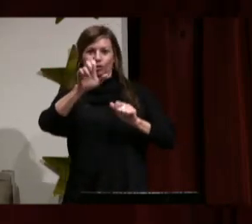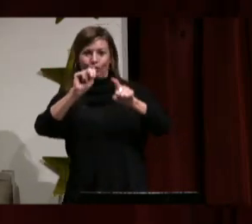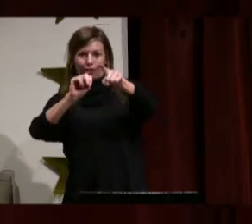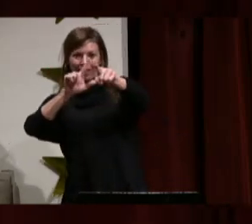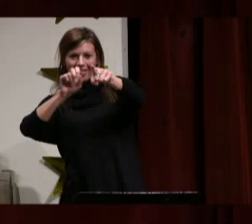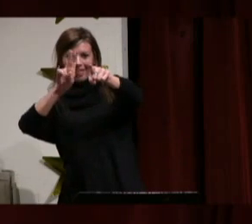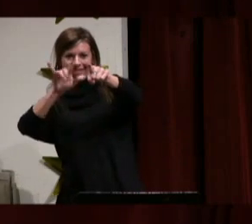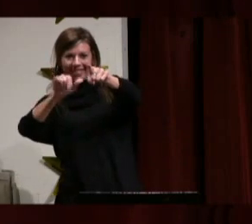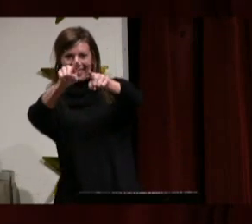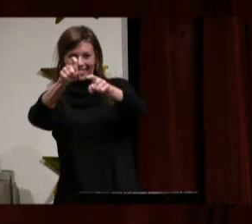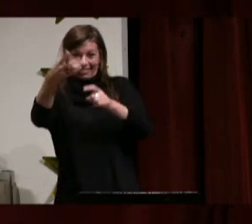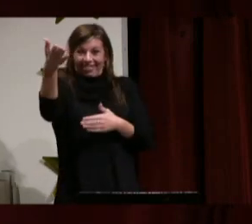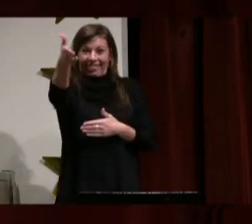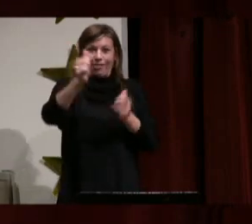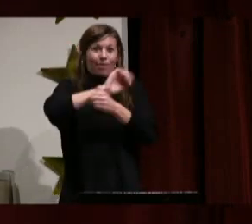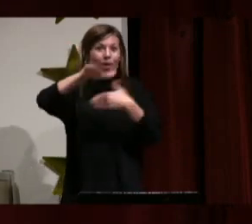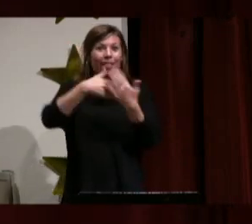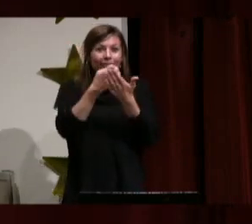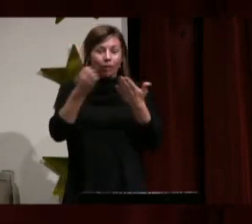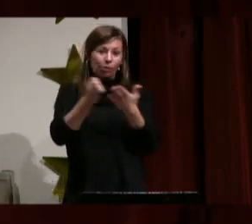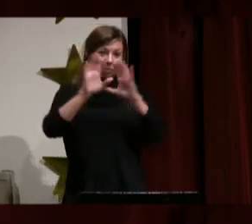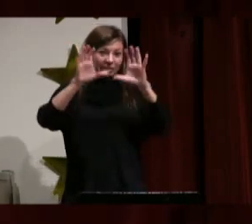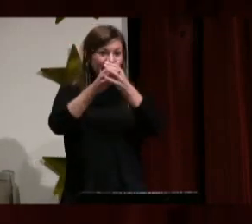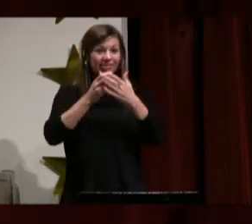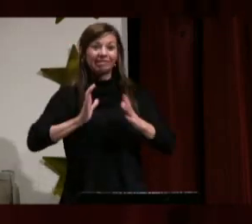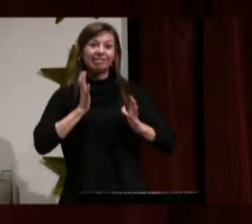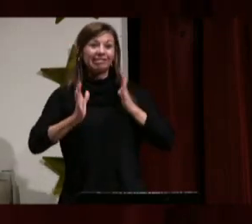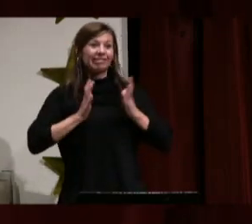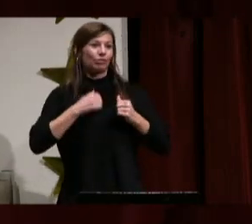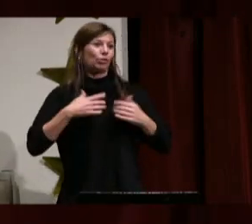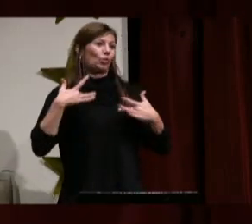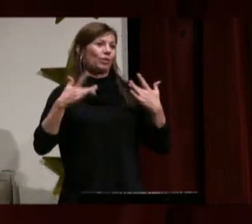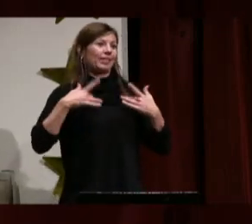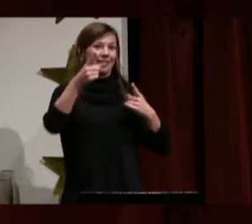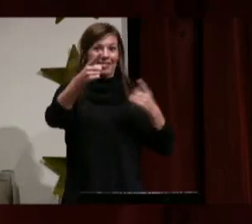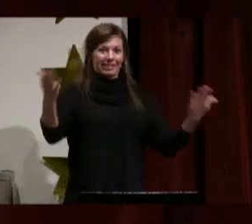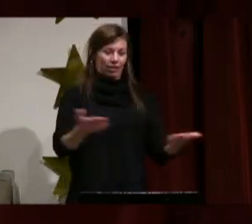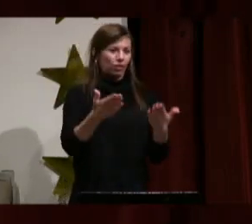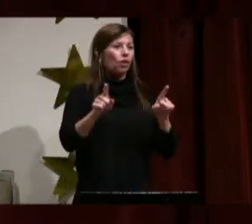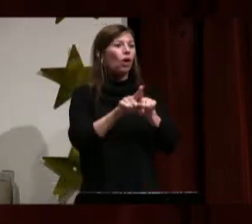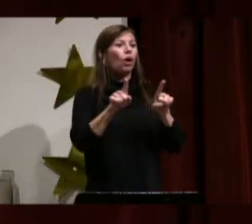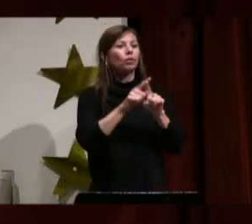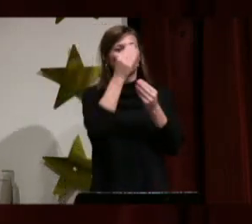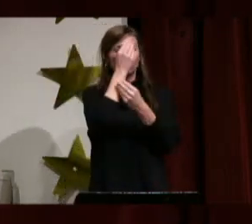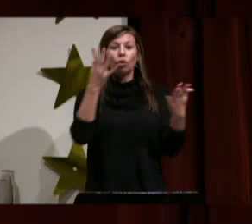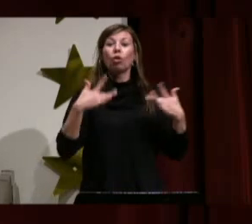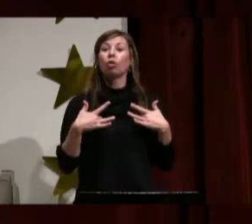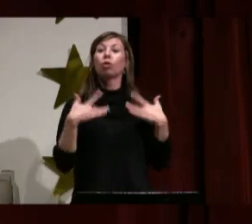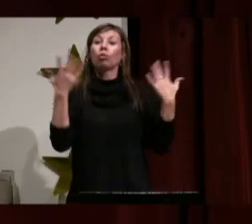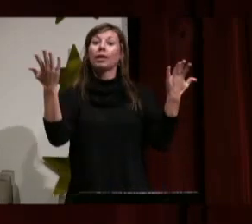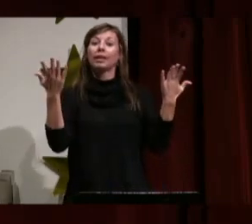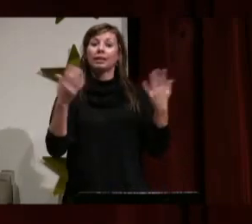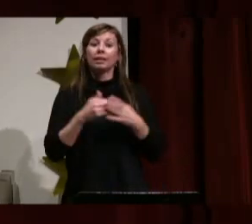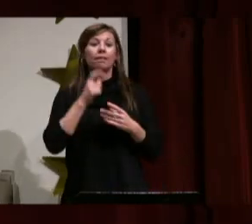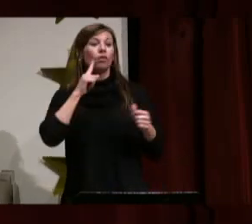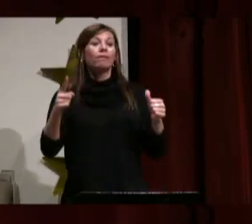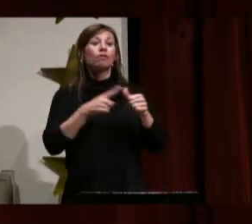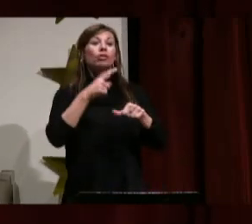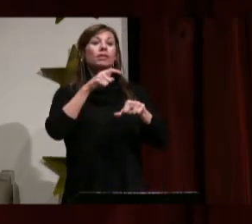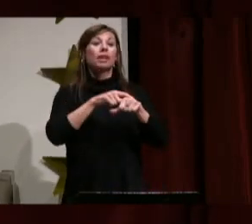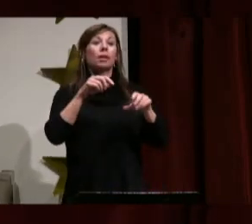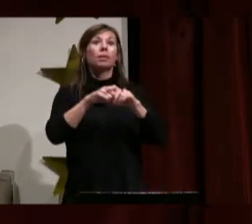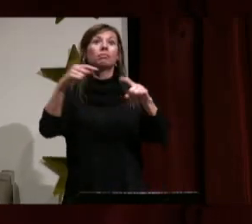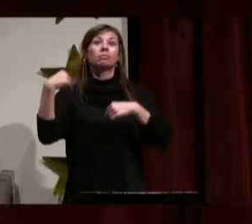of his equipment, and we're so excited to have him here. I'm also thrilled to let you know that for the first time in a very